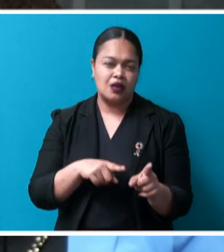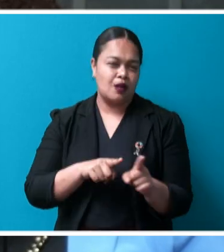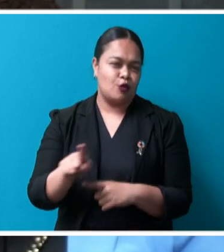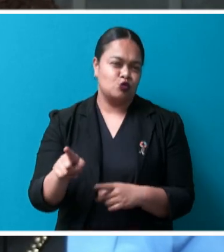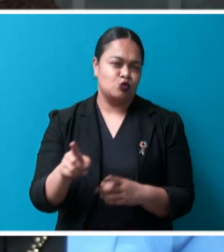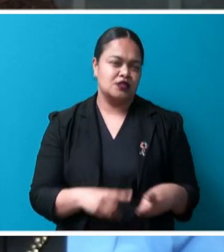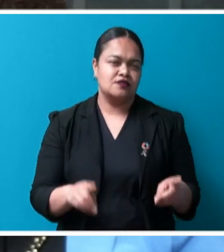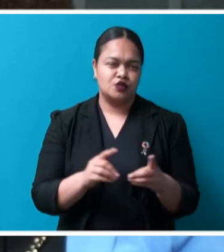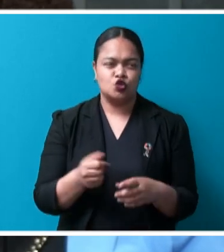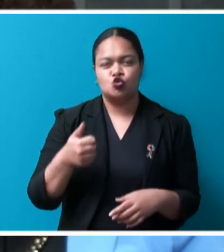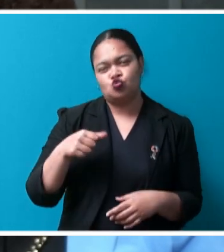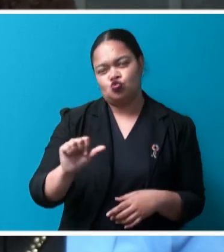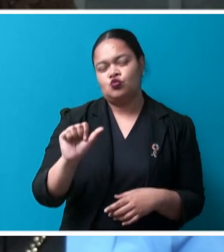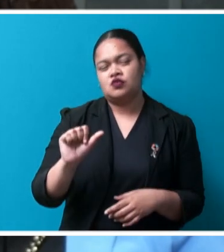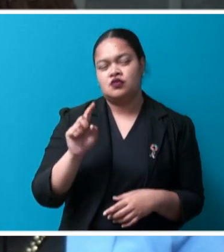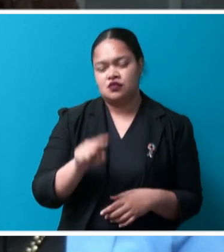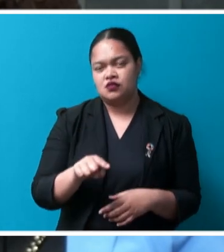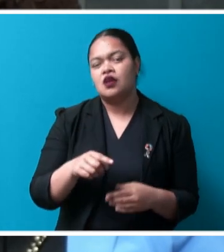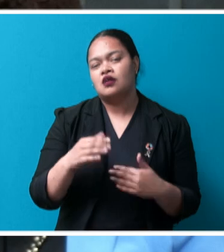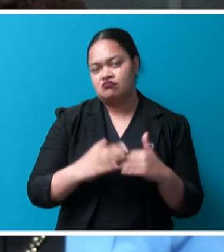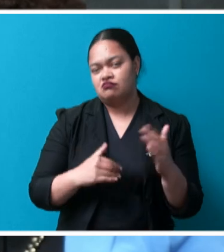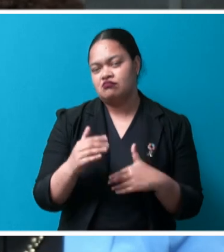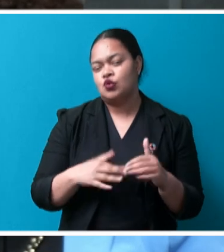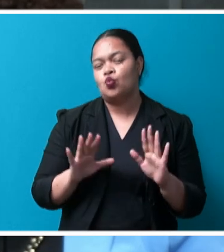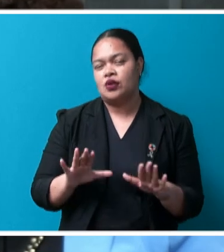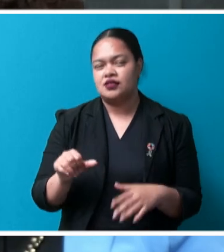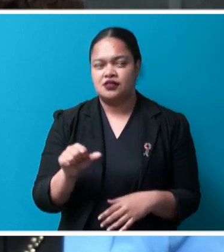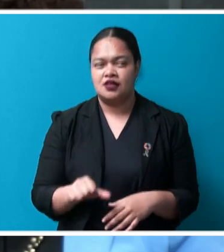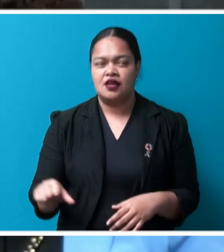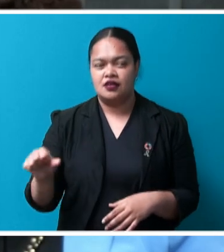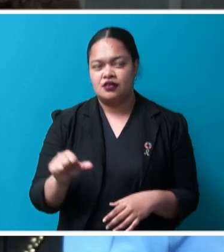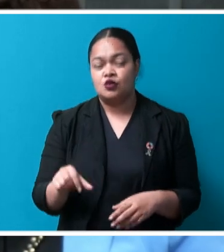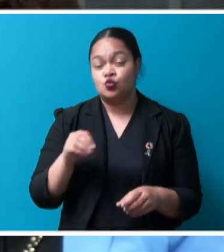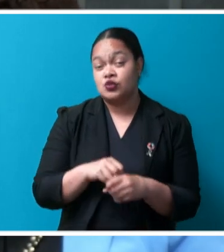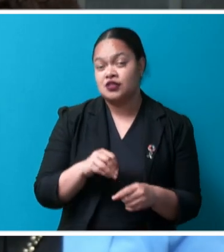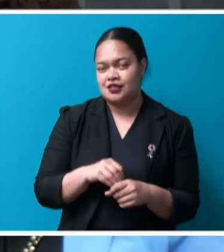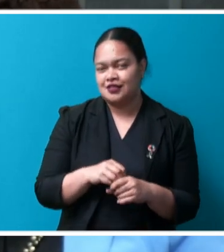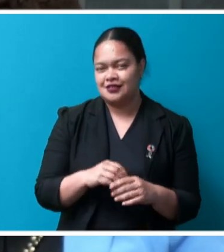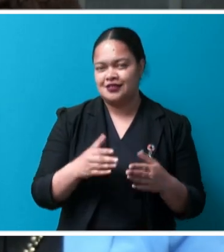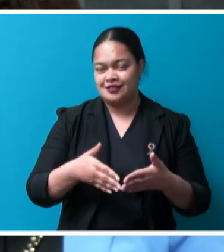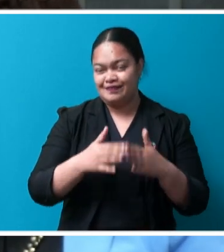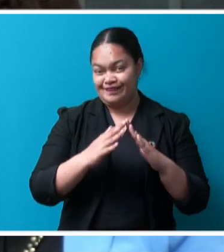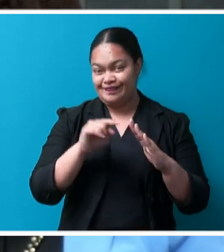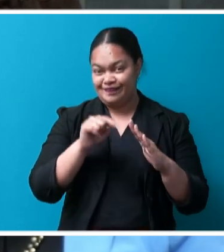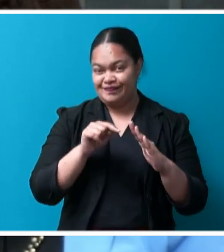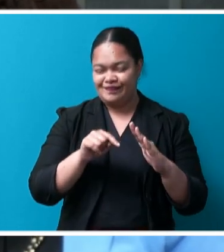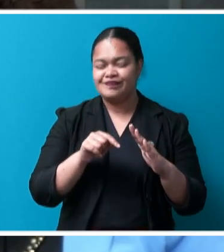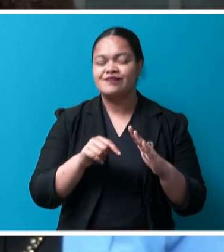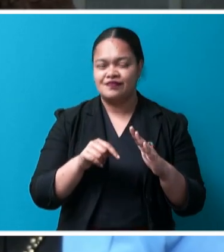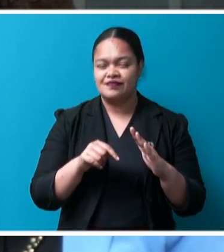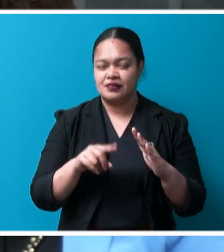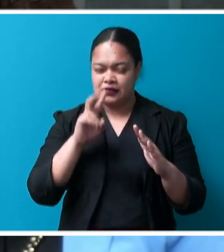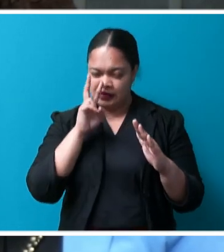have utilized that to construct waiting areas within facilities they deem fit that there should